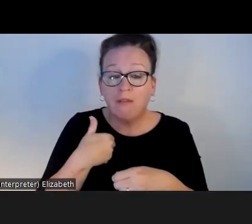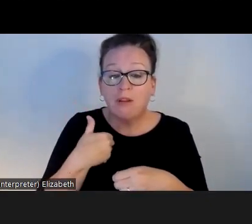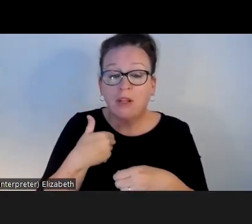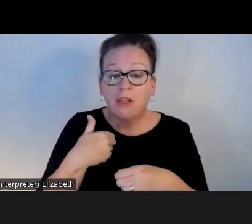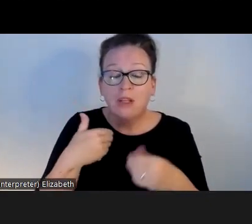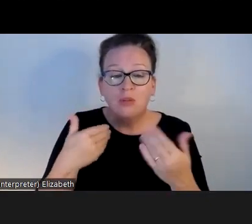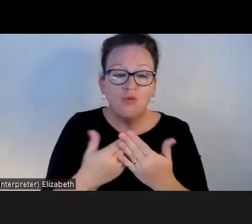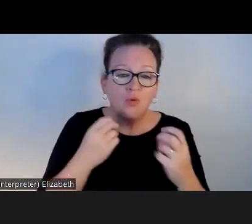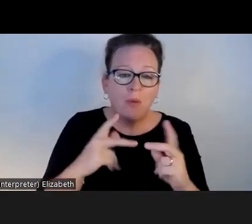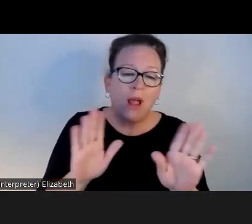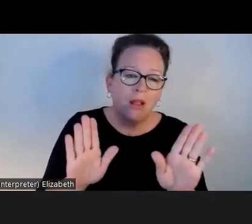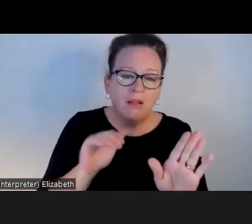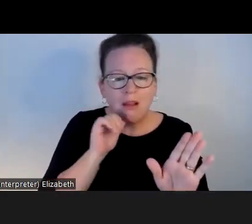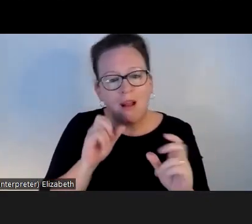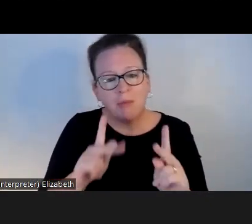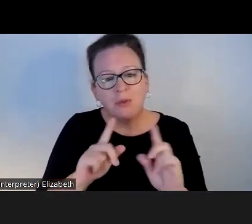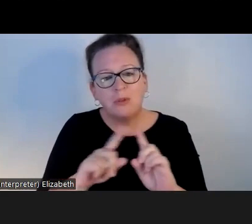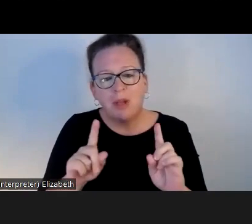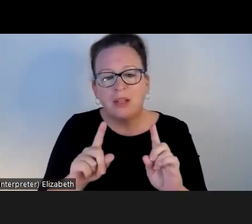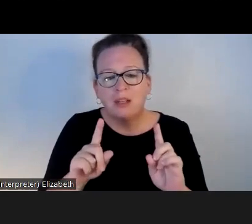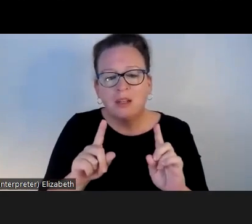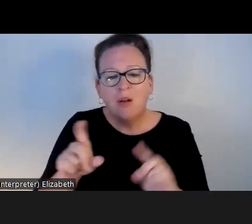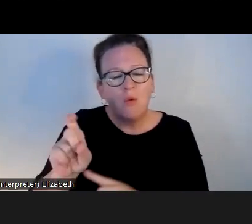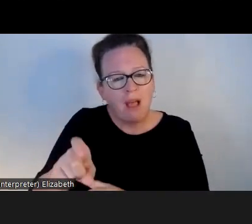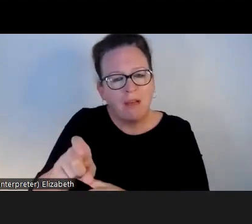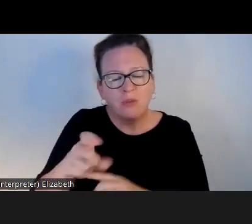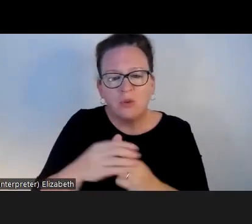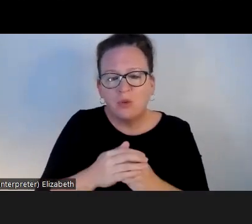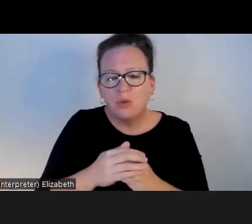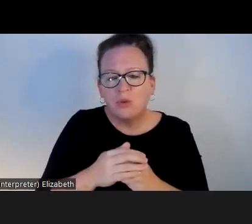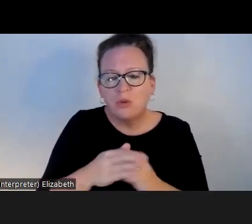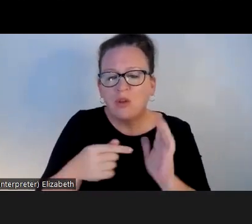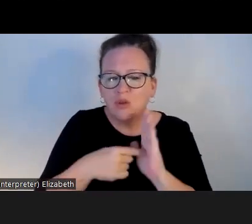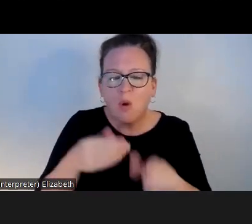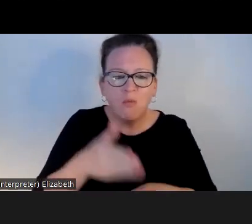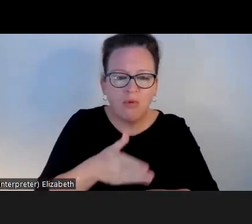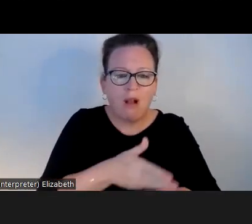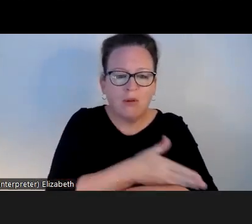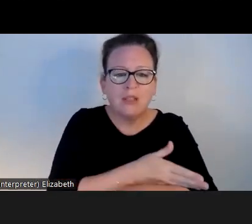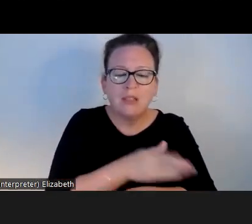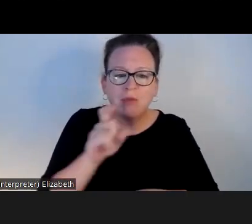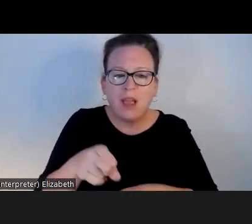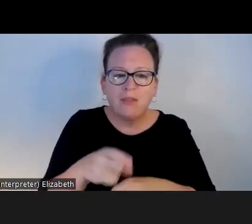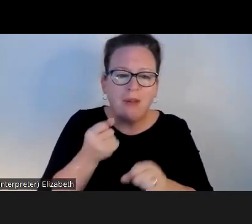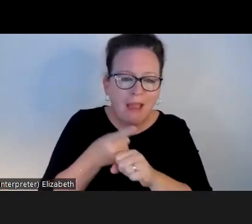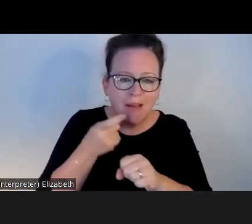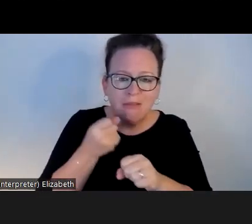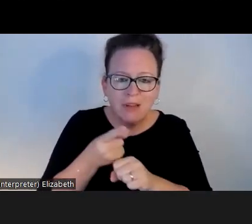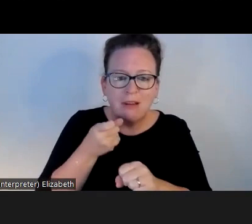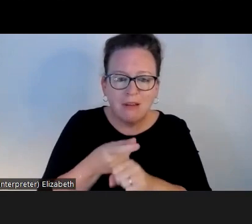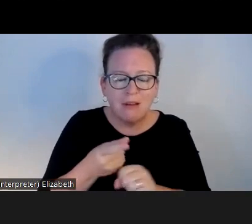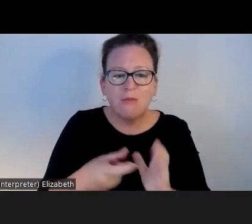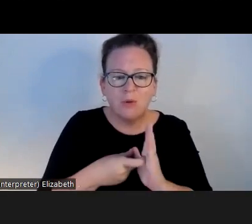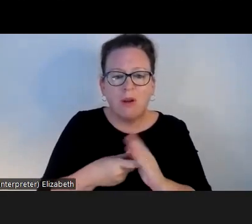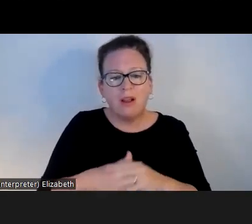opportunity, well, not only opportunity, they will have to show progress year after year. And so I